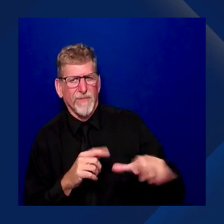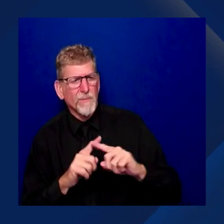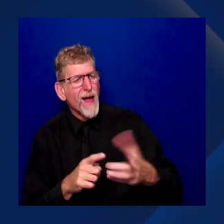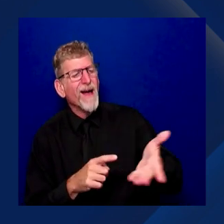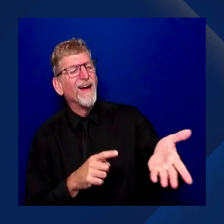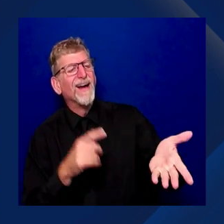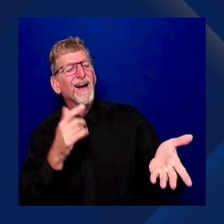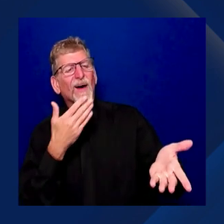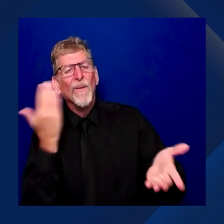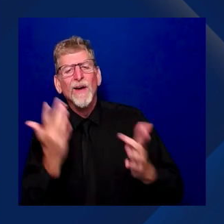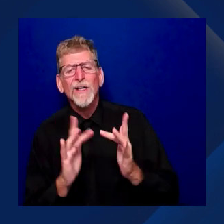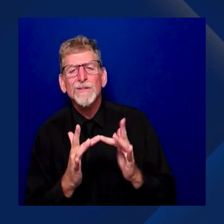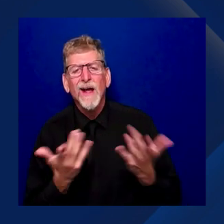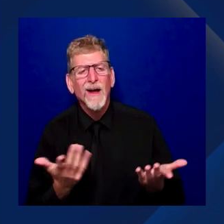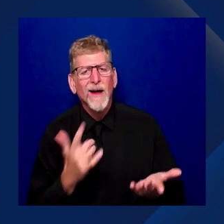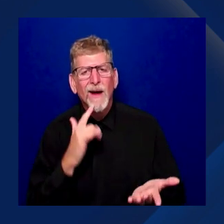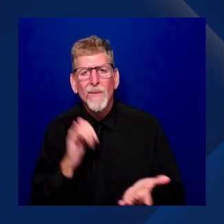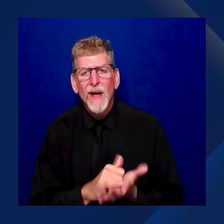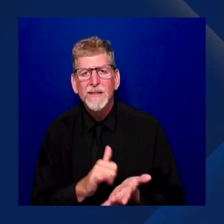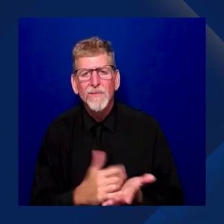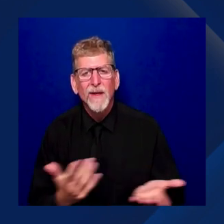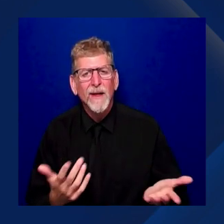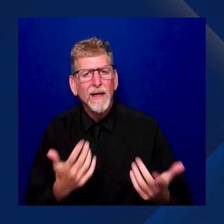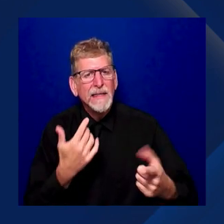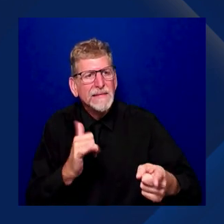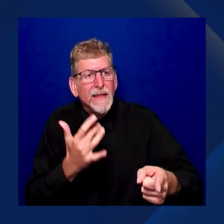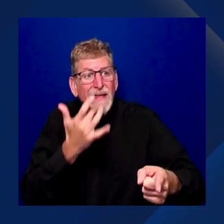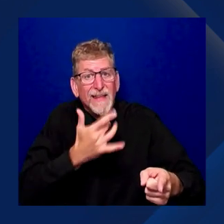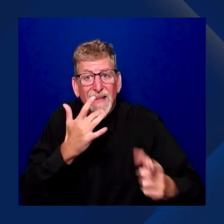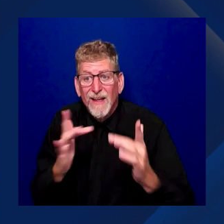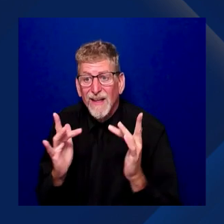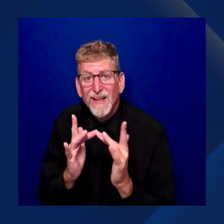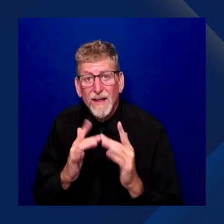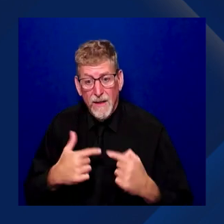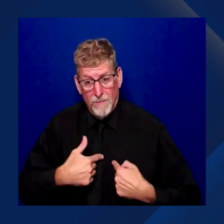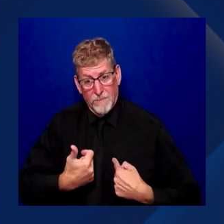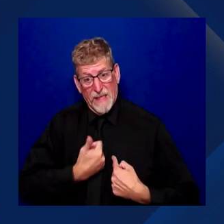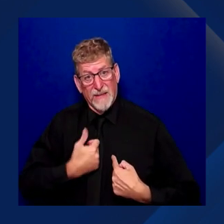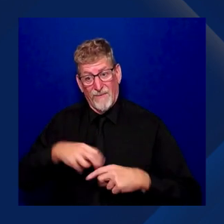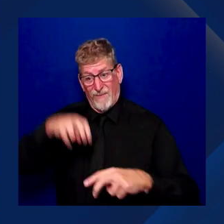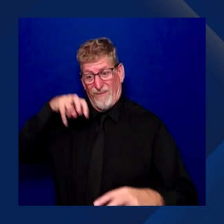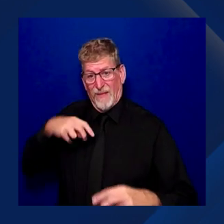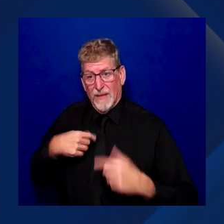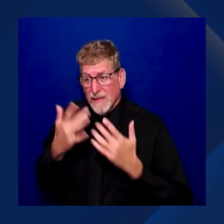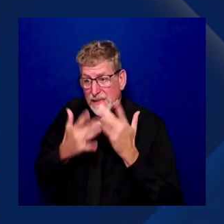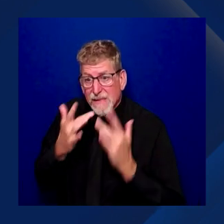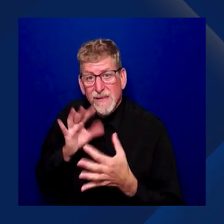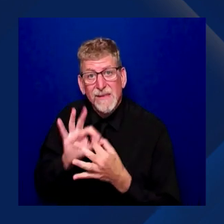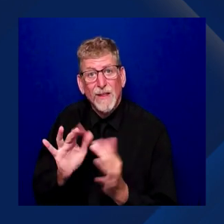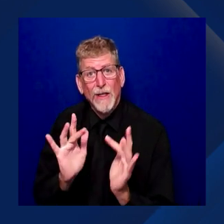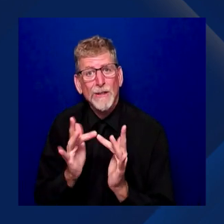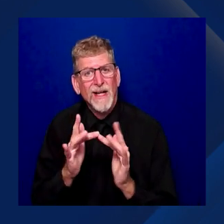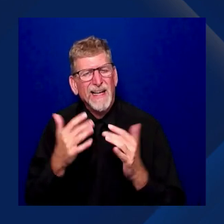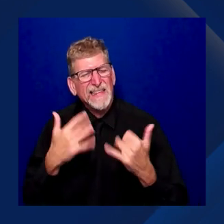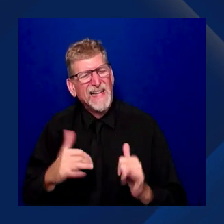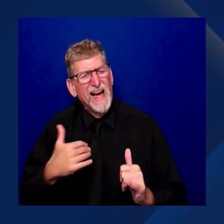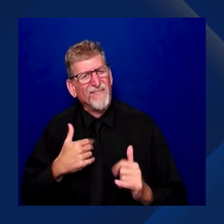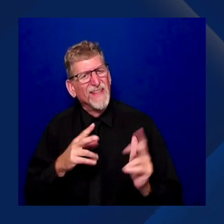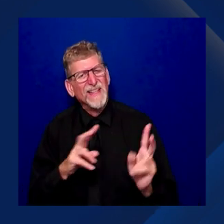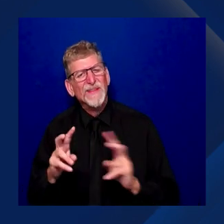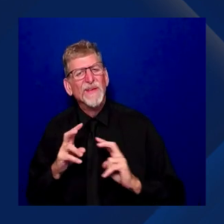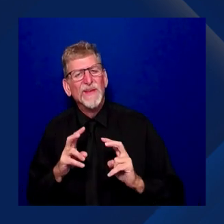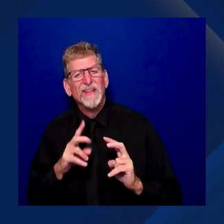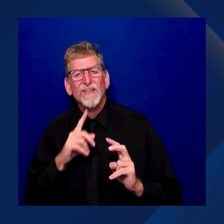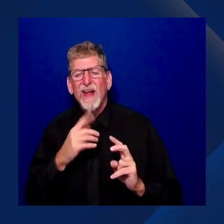can see today, I can barely get on the internet myself. There are so many basic infrastructure needs, such as running water and electricity,